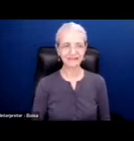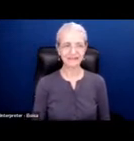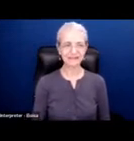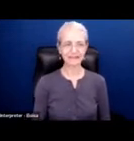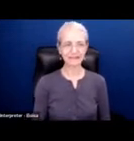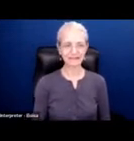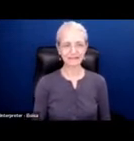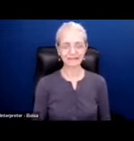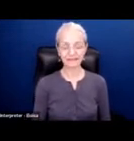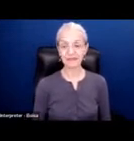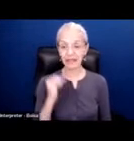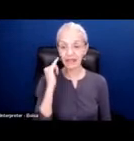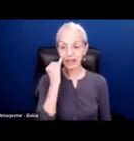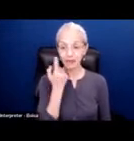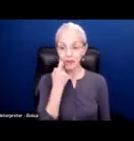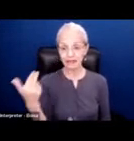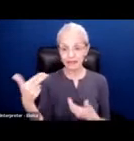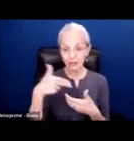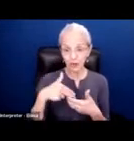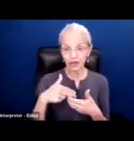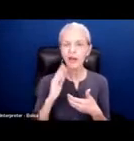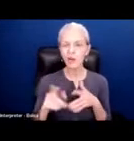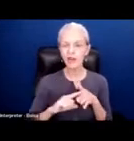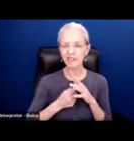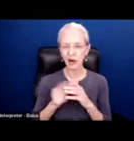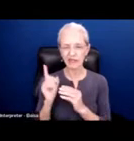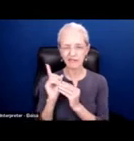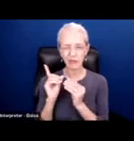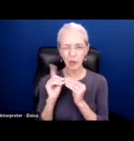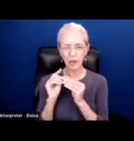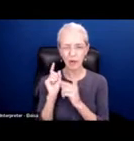If you're just joining, we will get started in another minute.